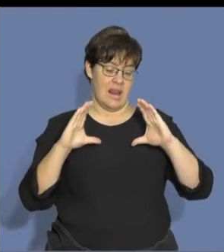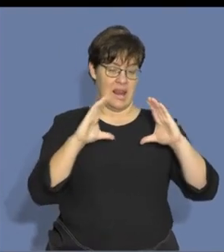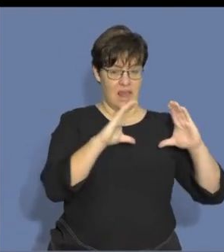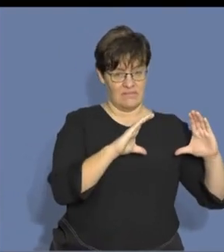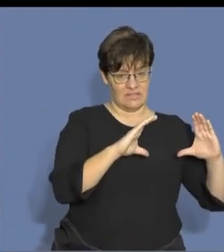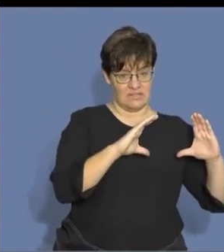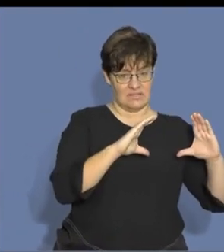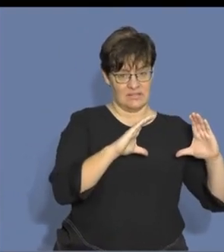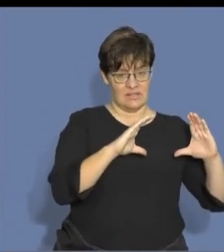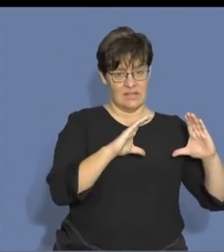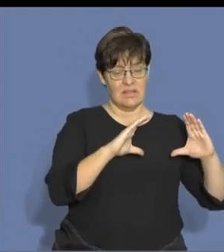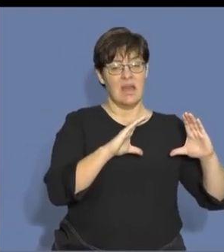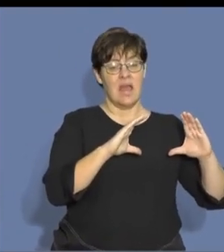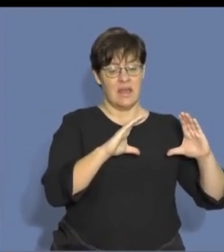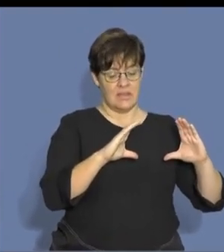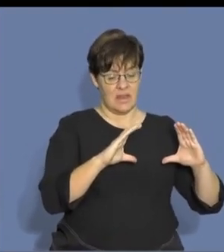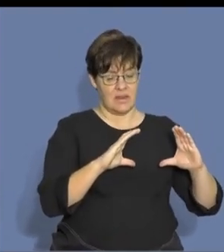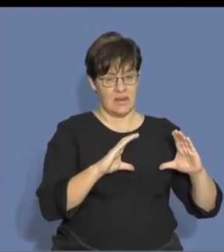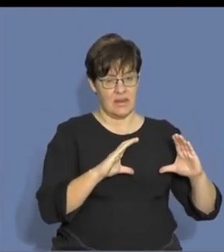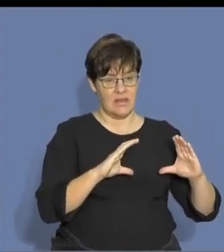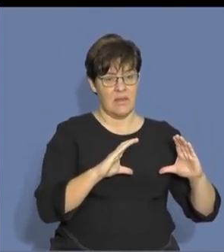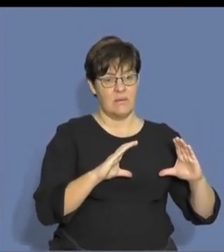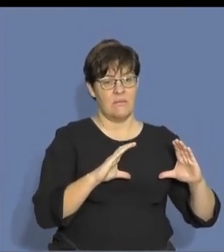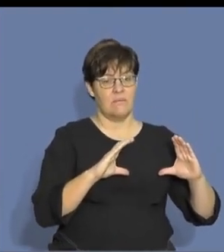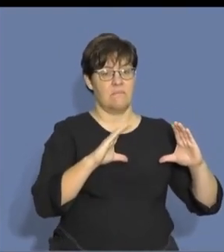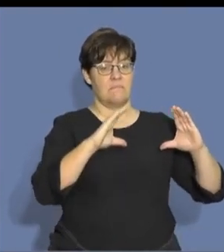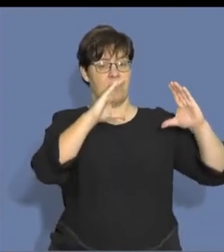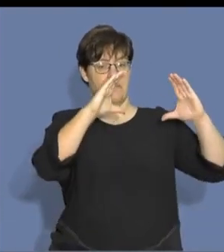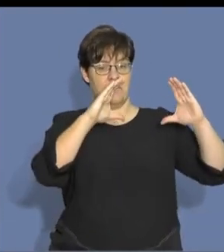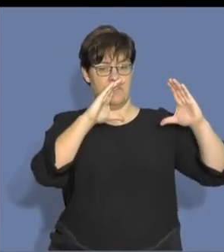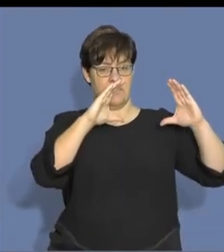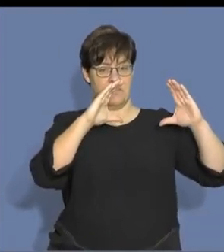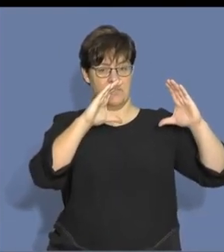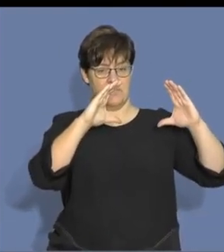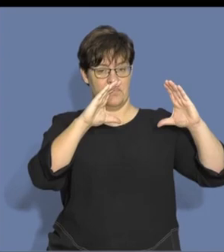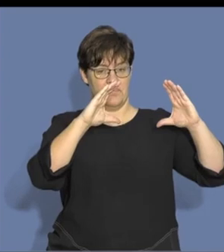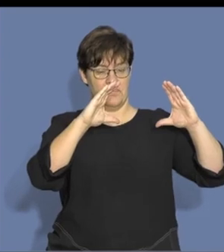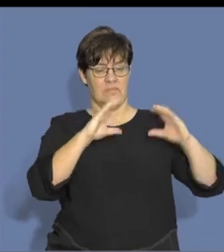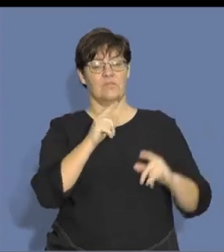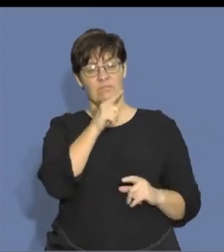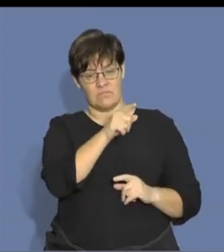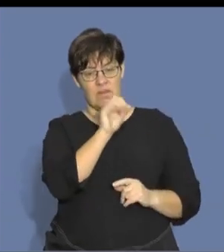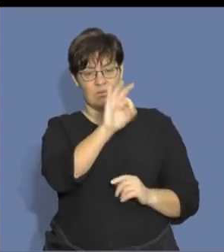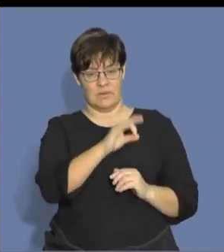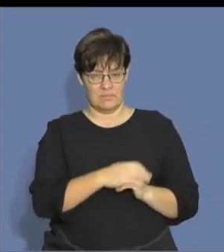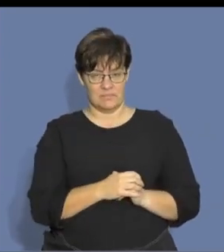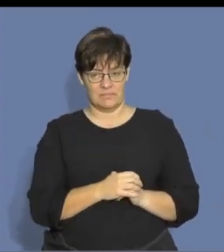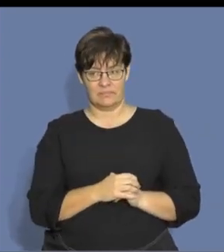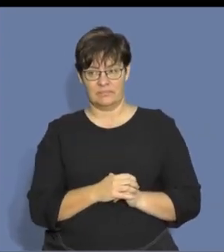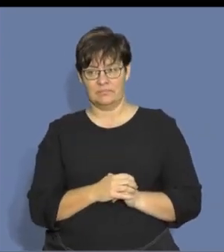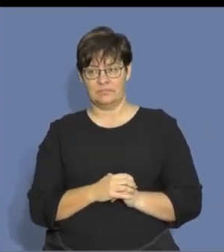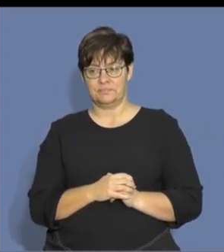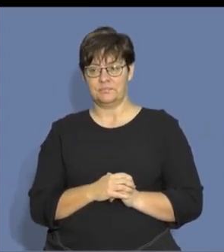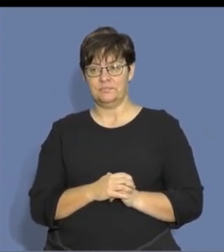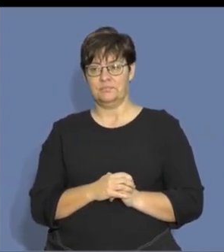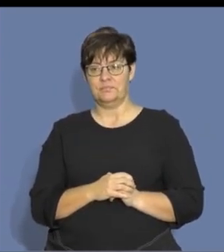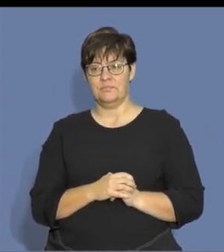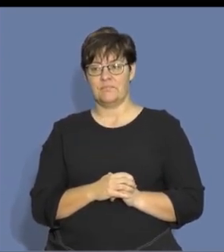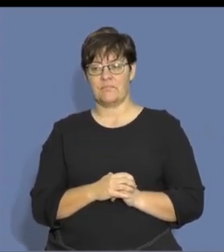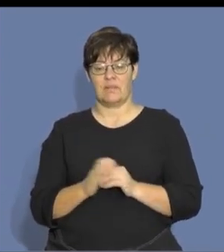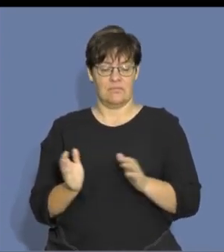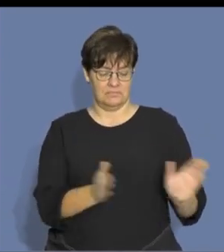-2, and that -3 moved it in the different direction. It moved it up to 3. Wonderful. So the